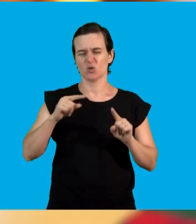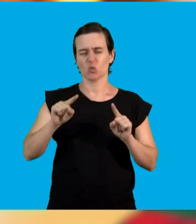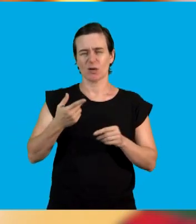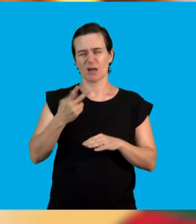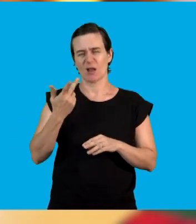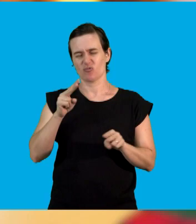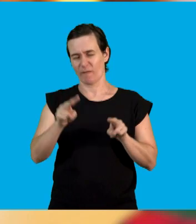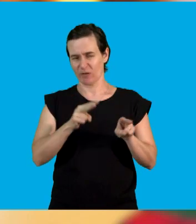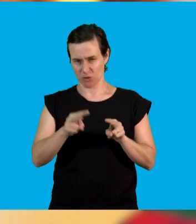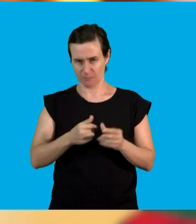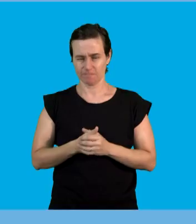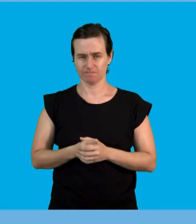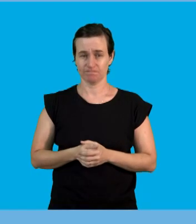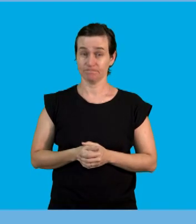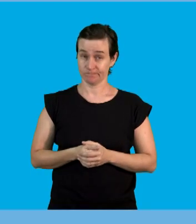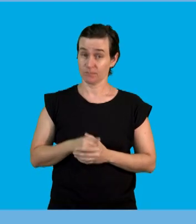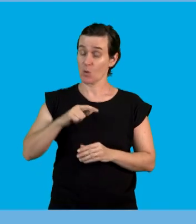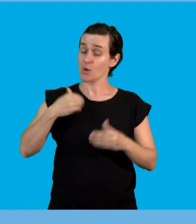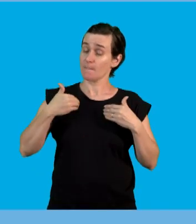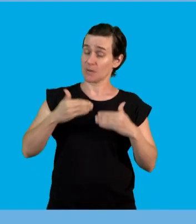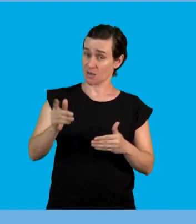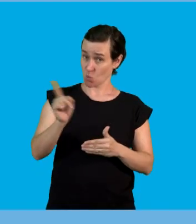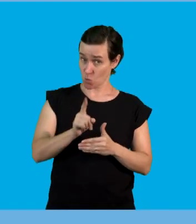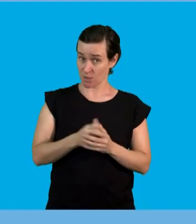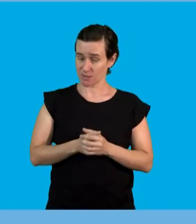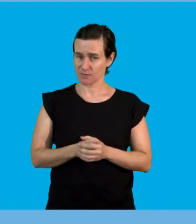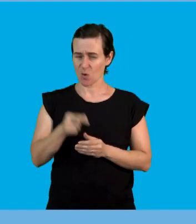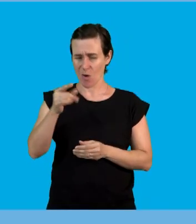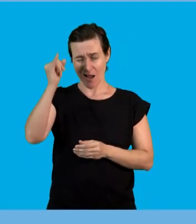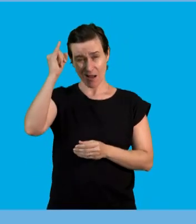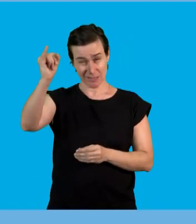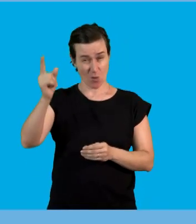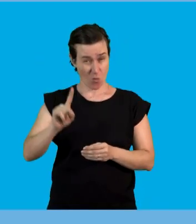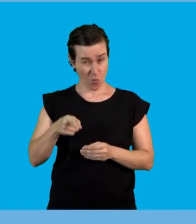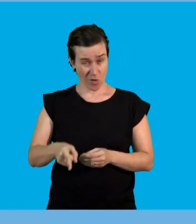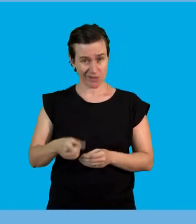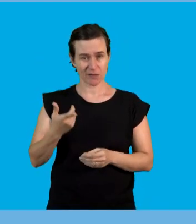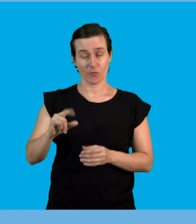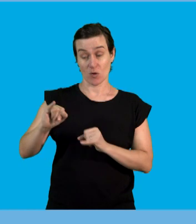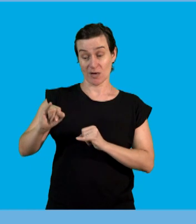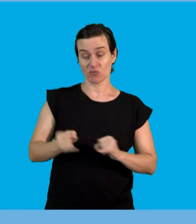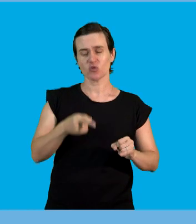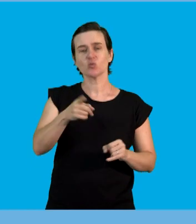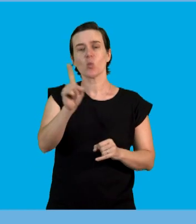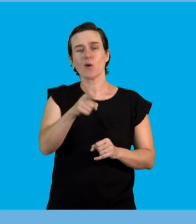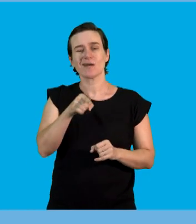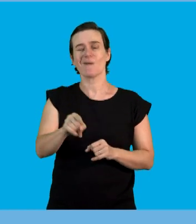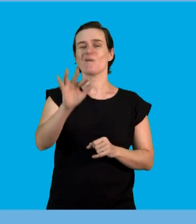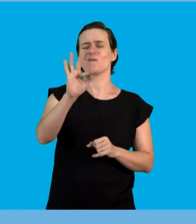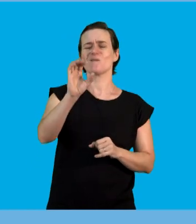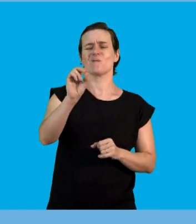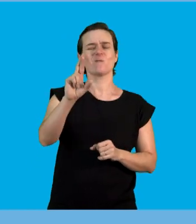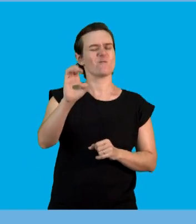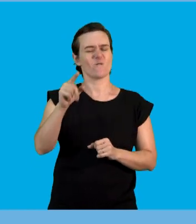recap. And we started by looking at the main idea whereby we're introducing the concept of force, and within